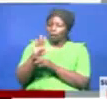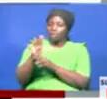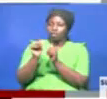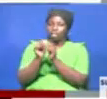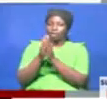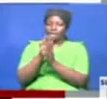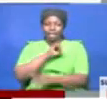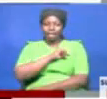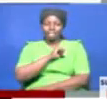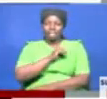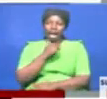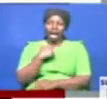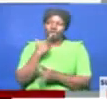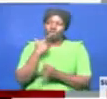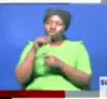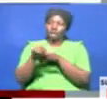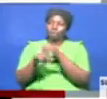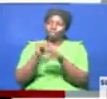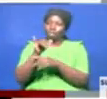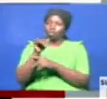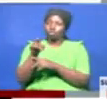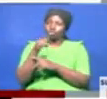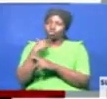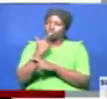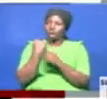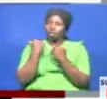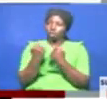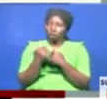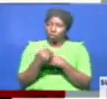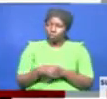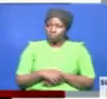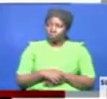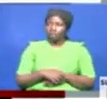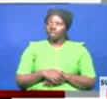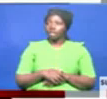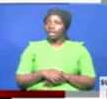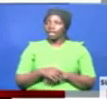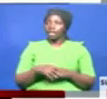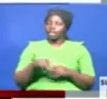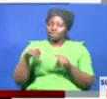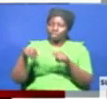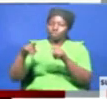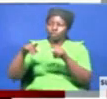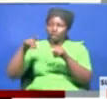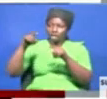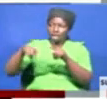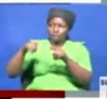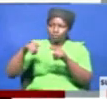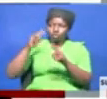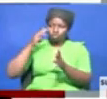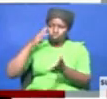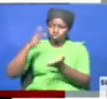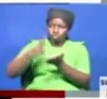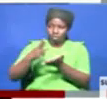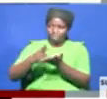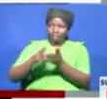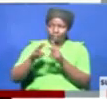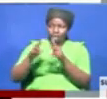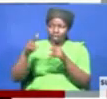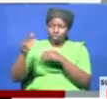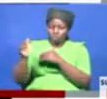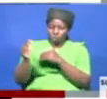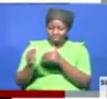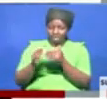that, those who are candid, that they were supposed to witness very closely the